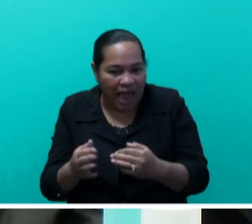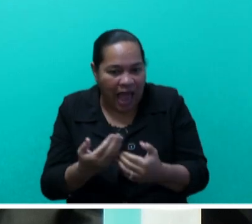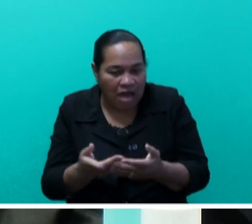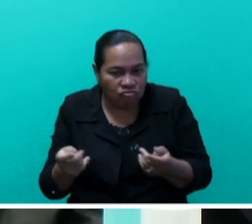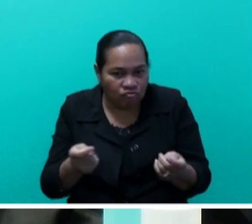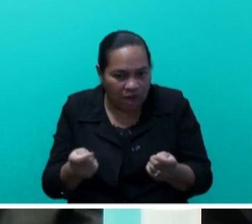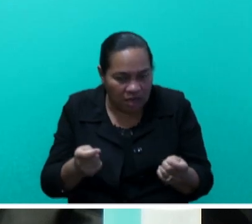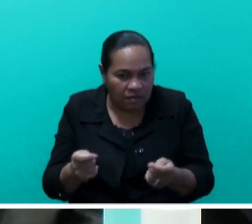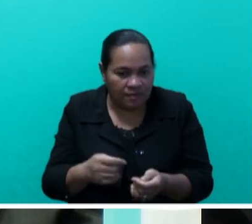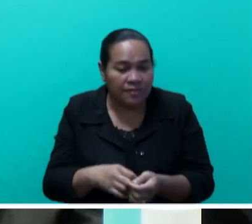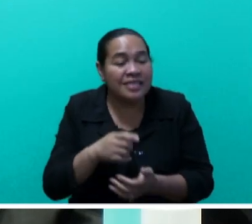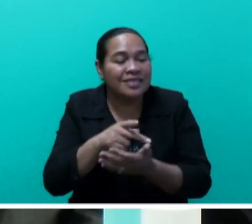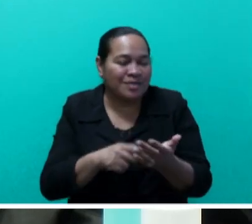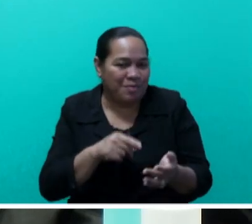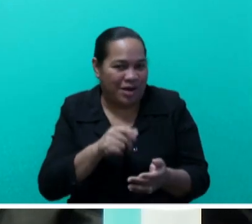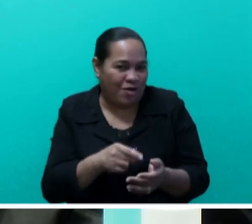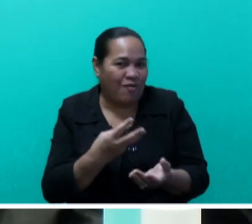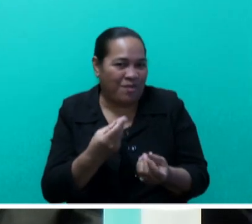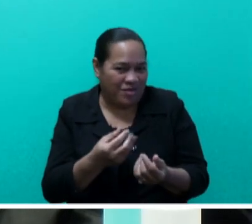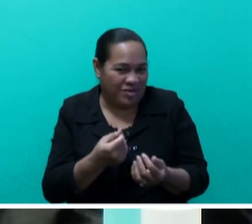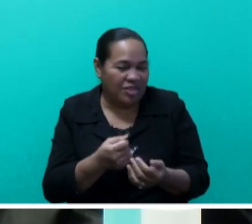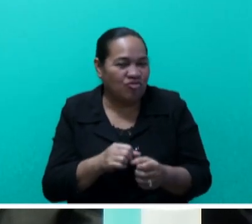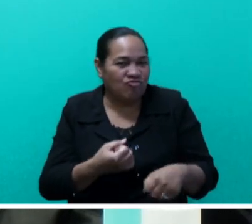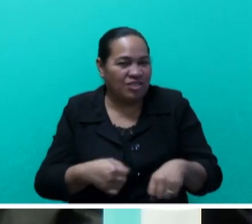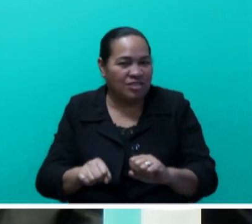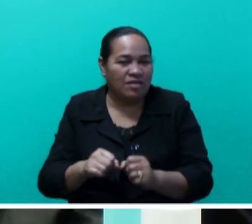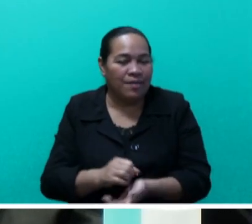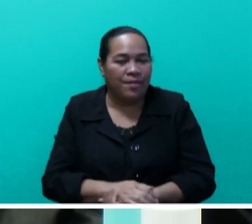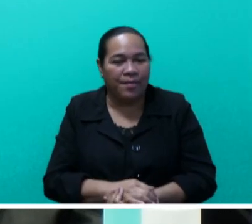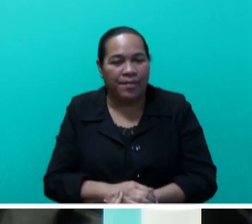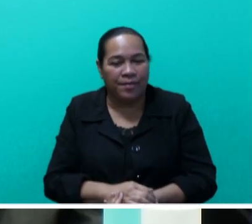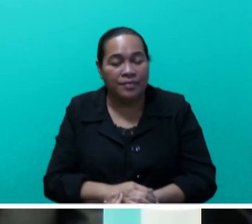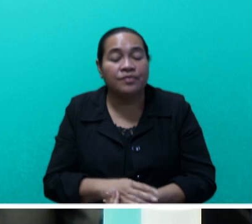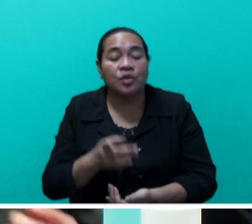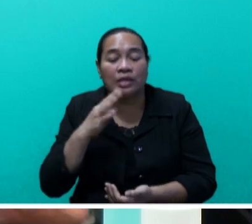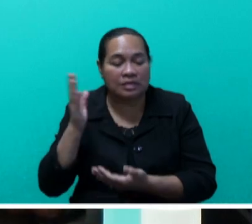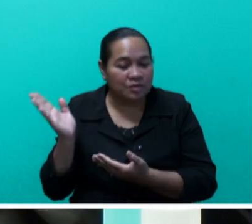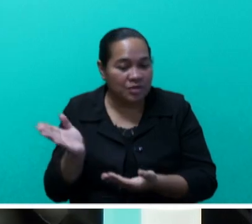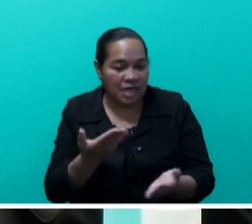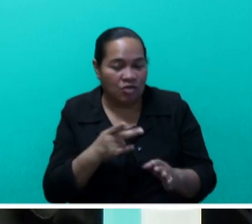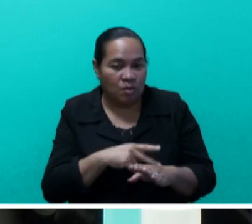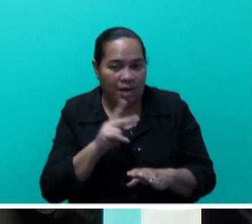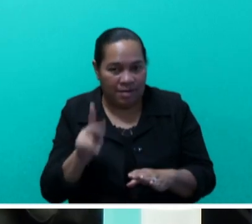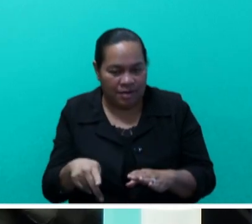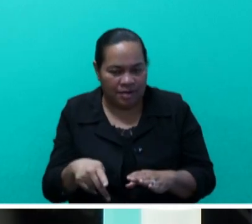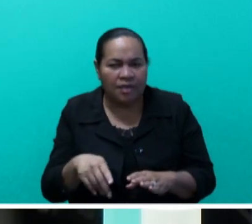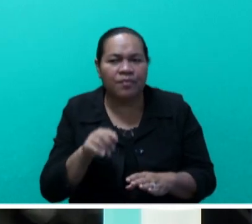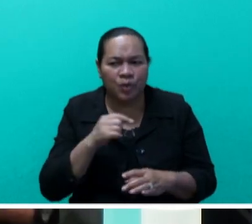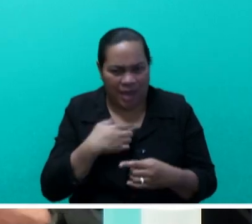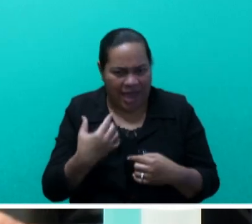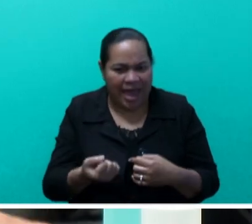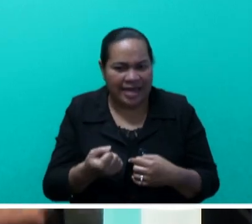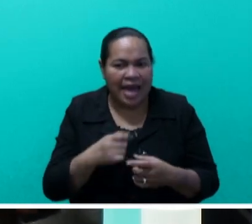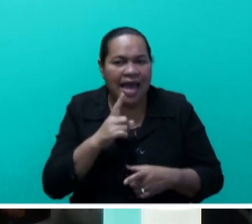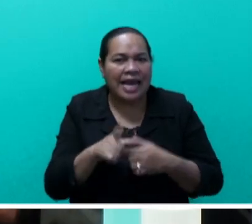the fiscal strategy, Mr. Speaker, which is presented to Parliament. Of course, we had the Climate Change